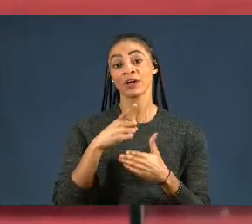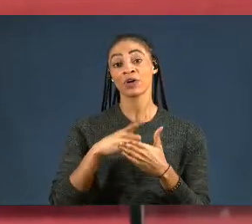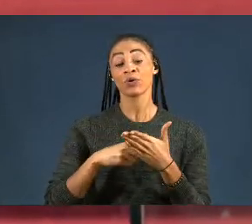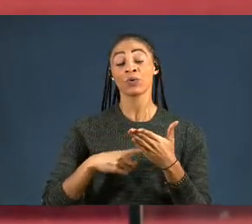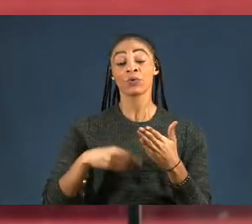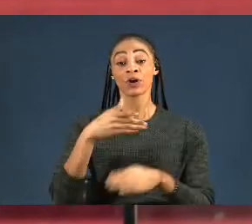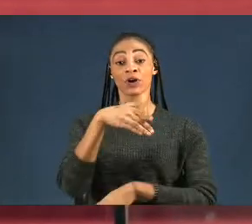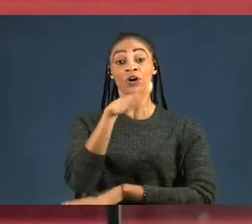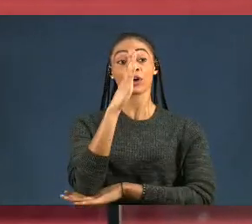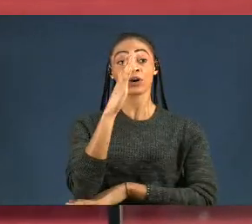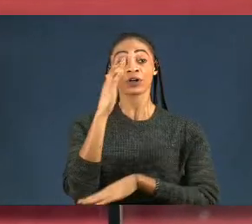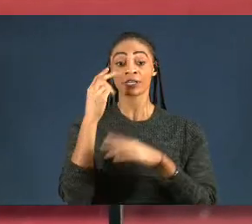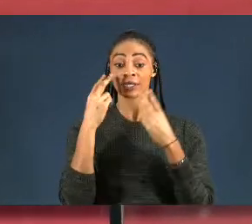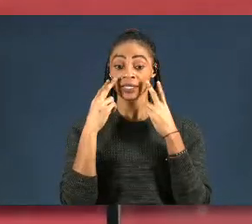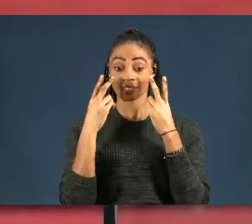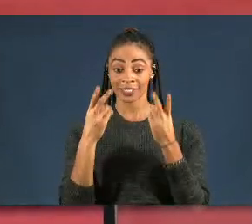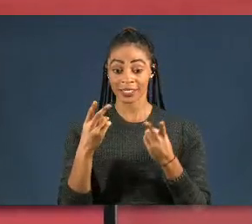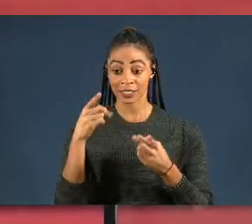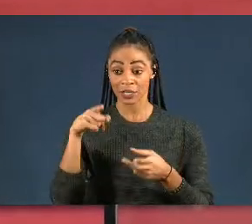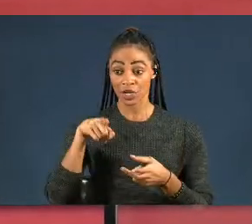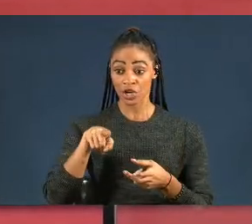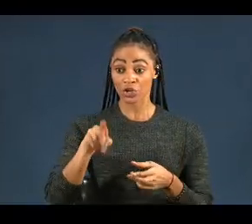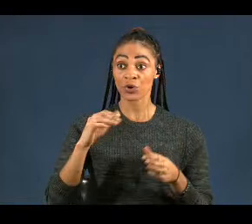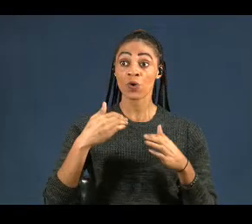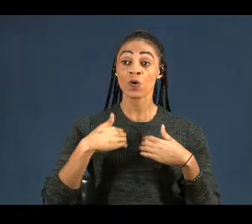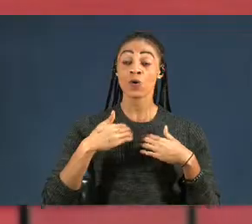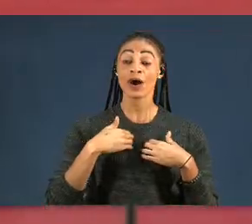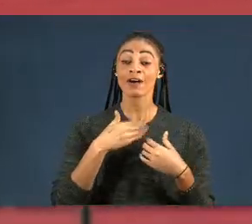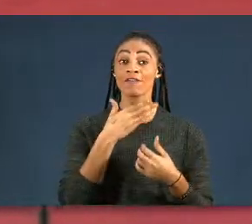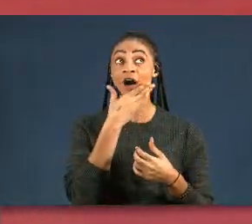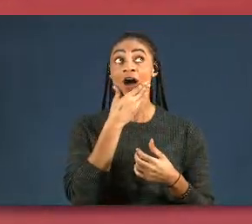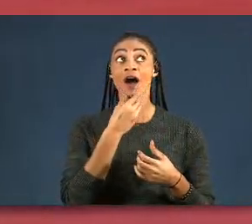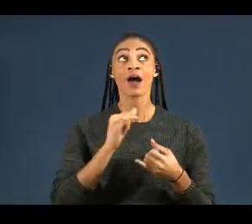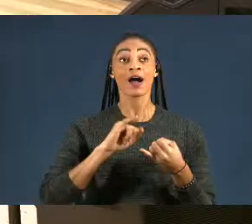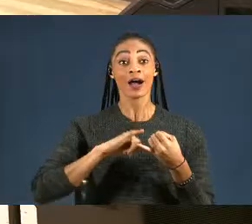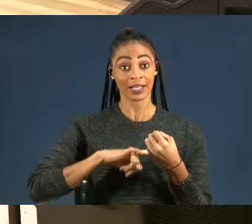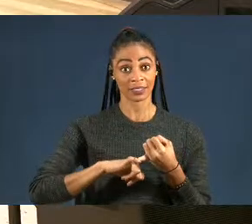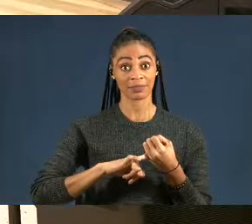have a husband and that he has blessed you with one.